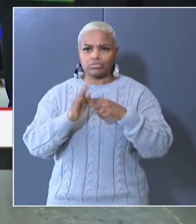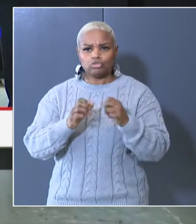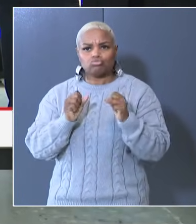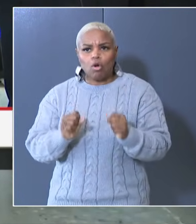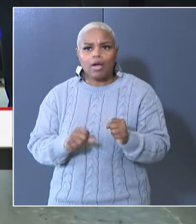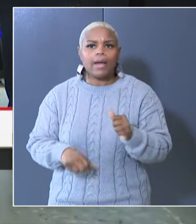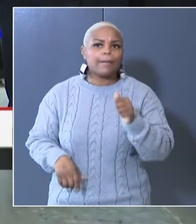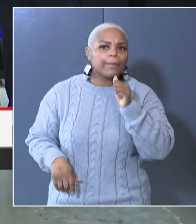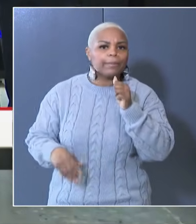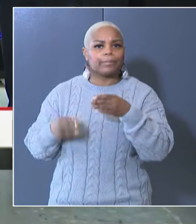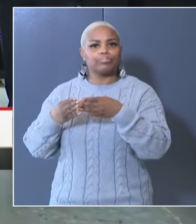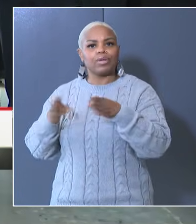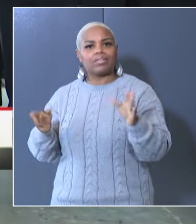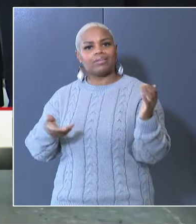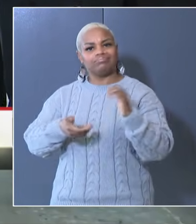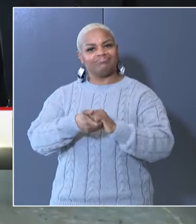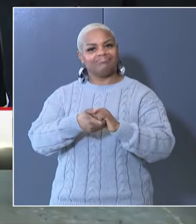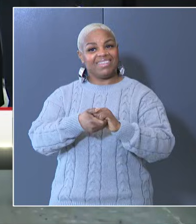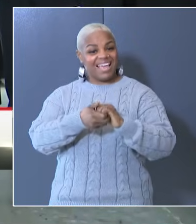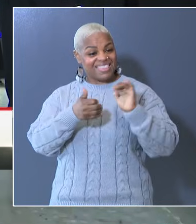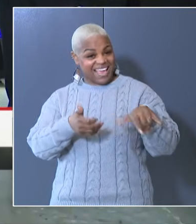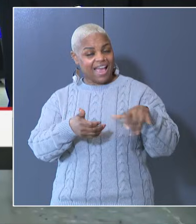of applause.